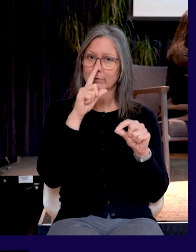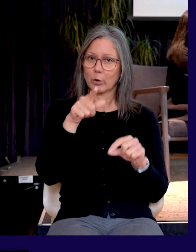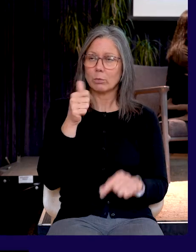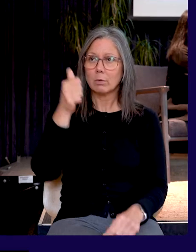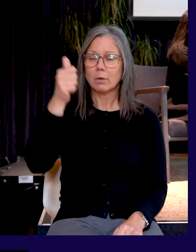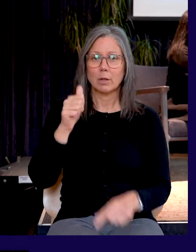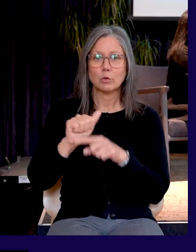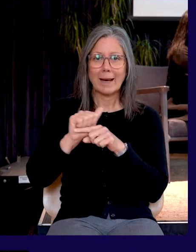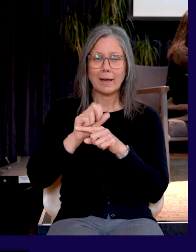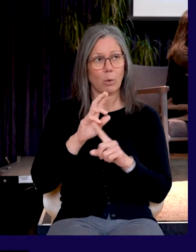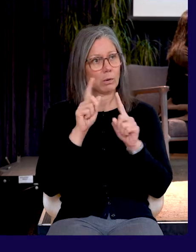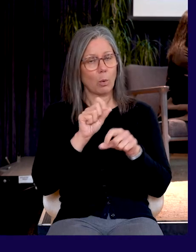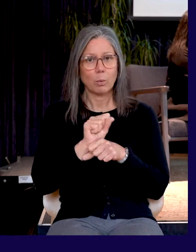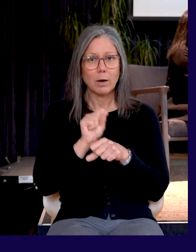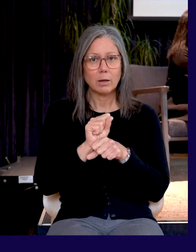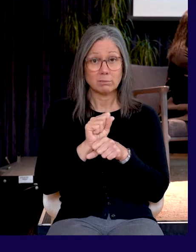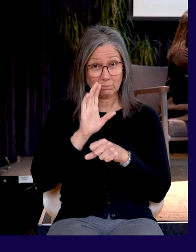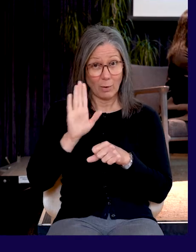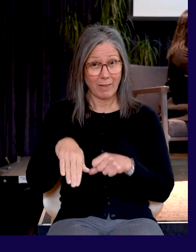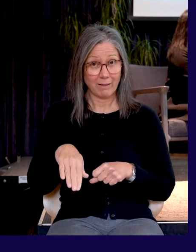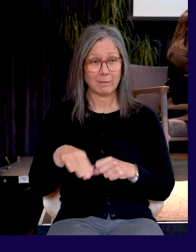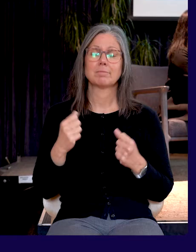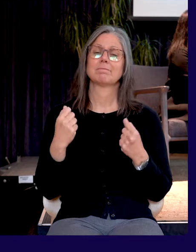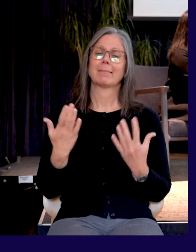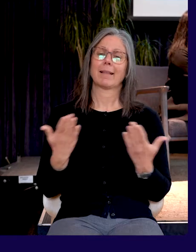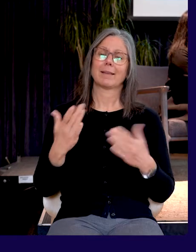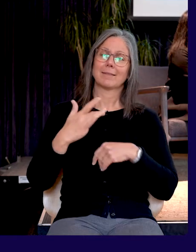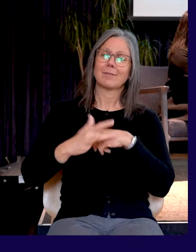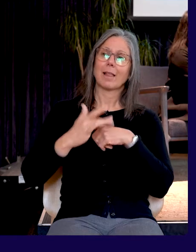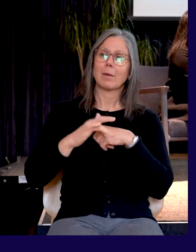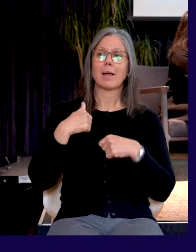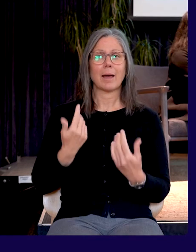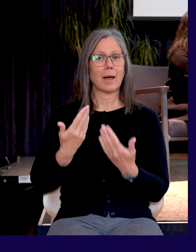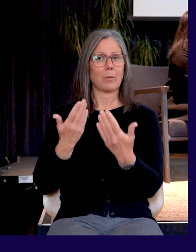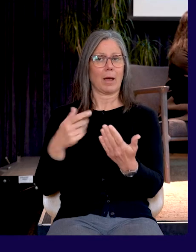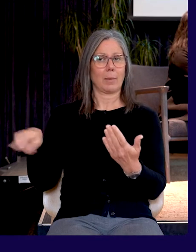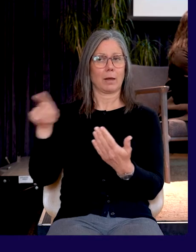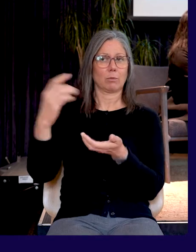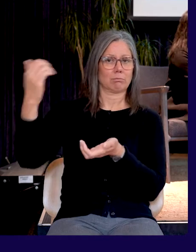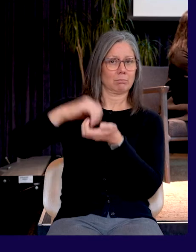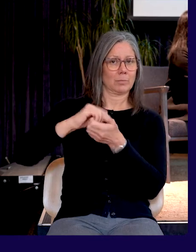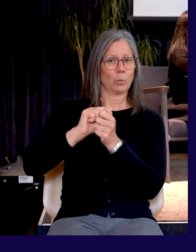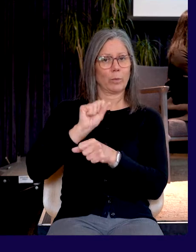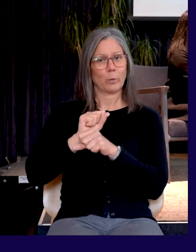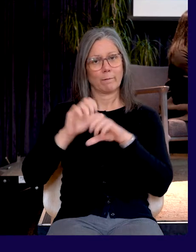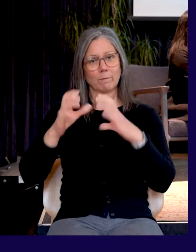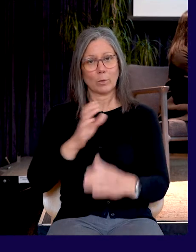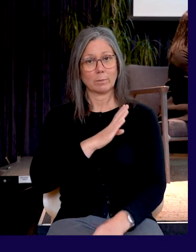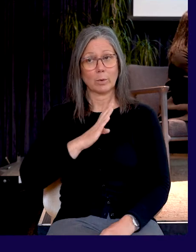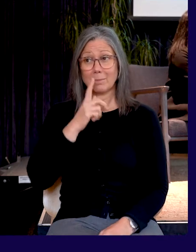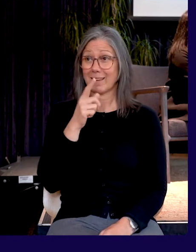to training or to your job. There's so many things out there. I would just recommend getting with your local workforce board, because